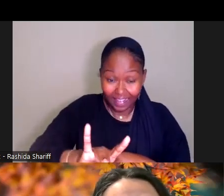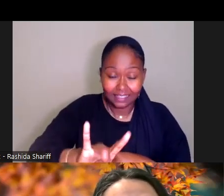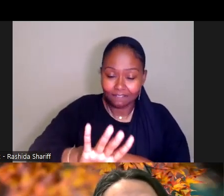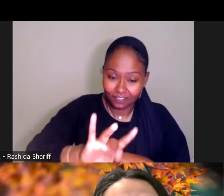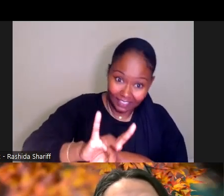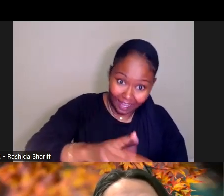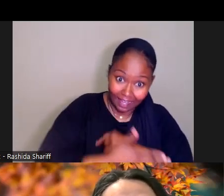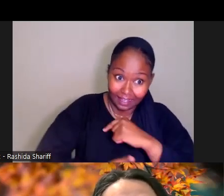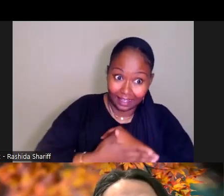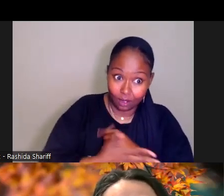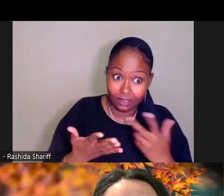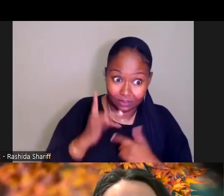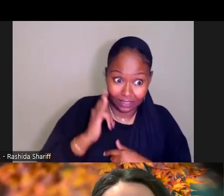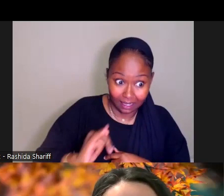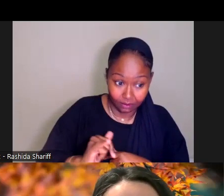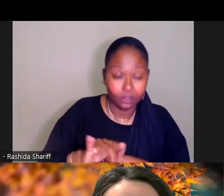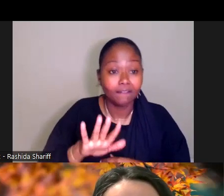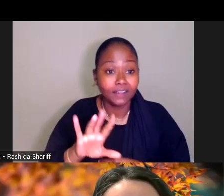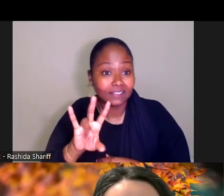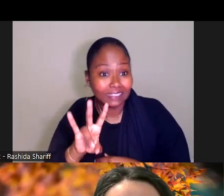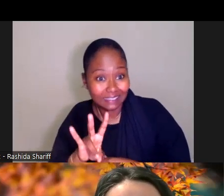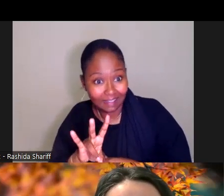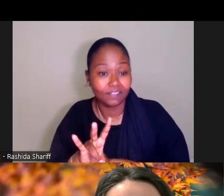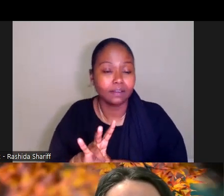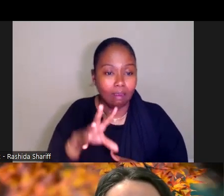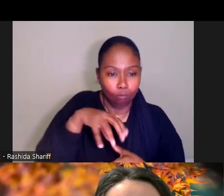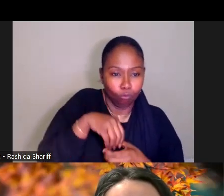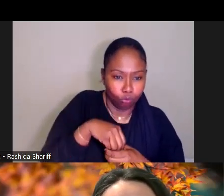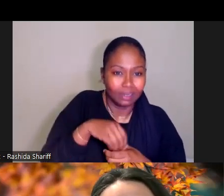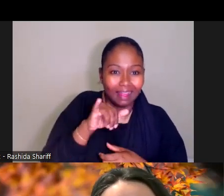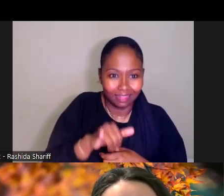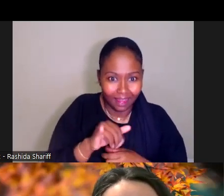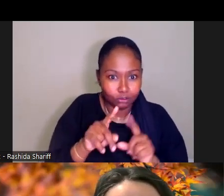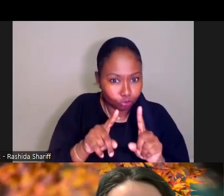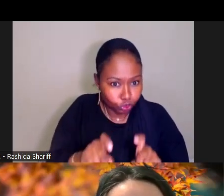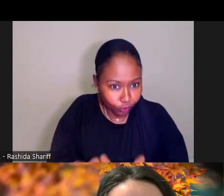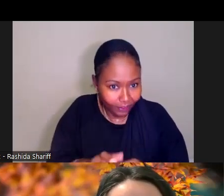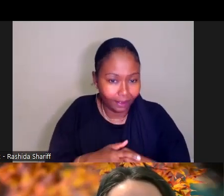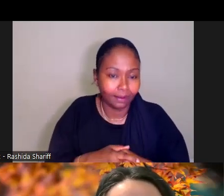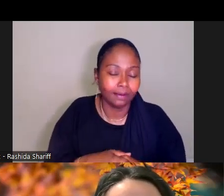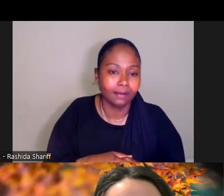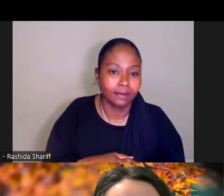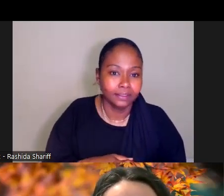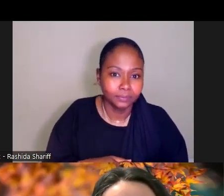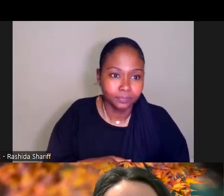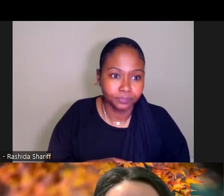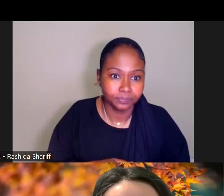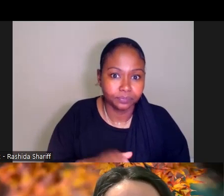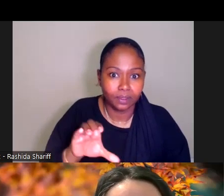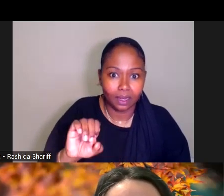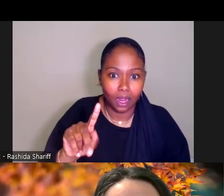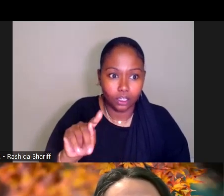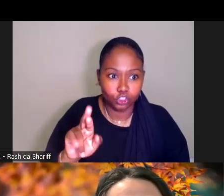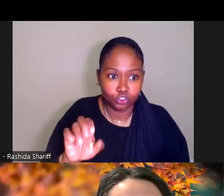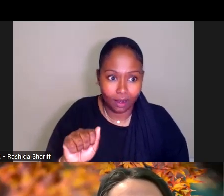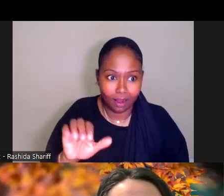California. 57 counties completed the survey. Contra Costa County was the only county that didn't complete